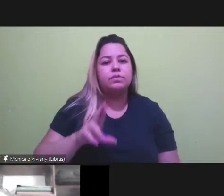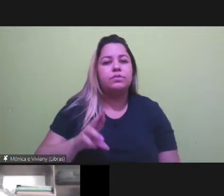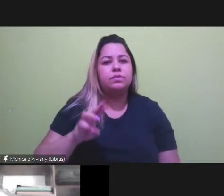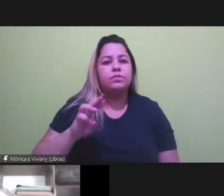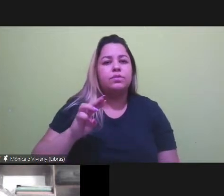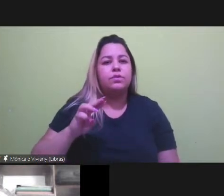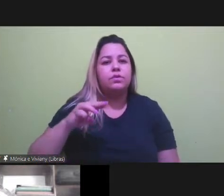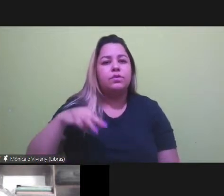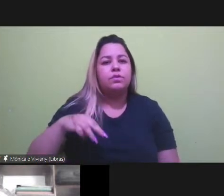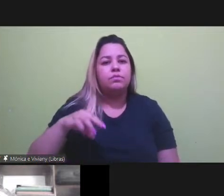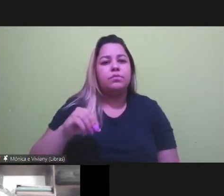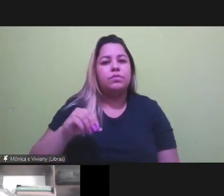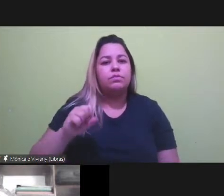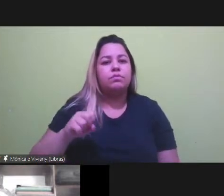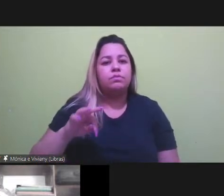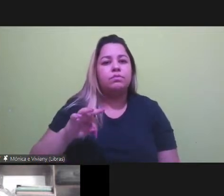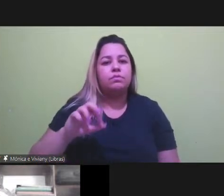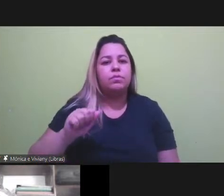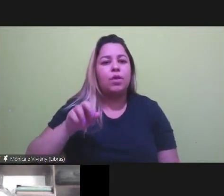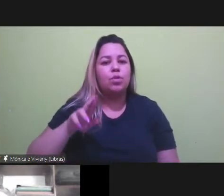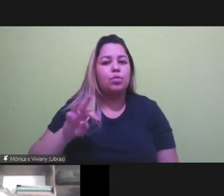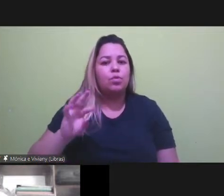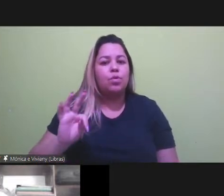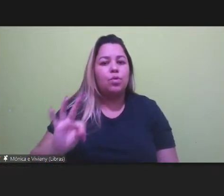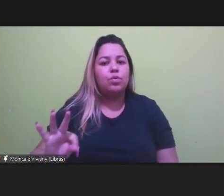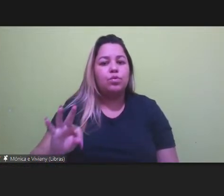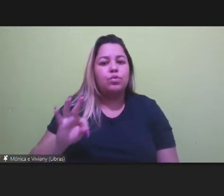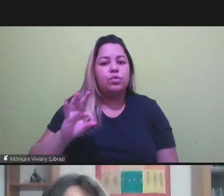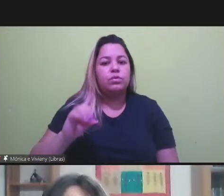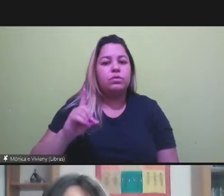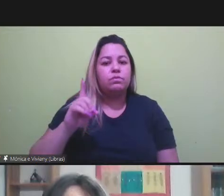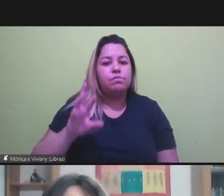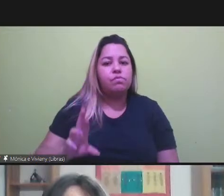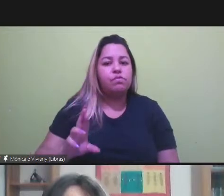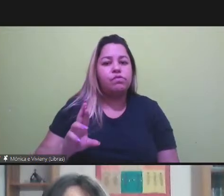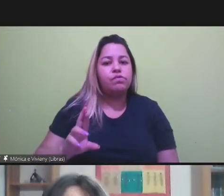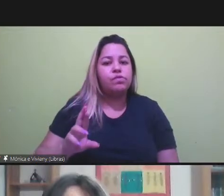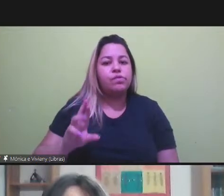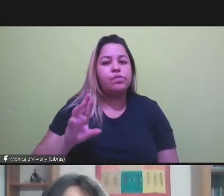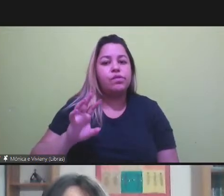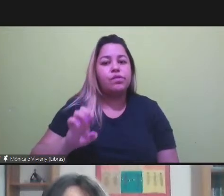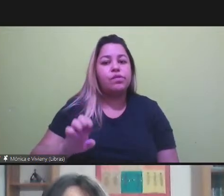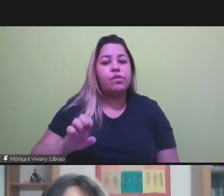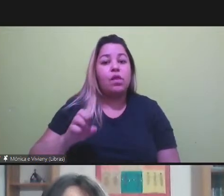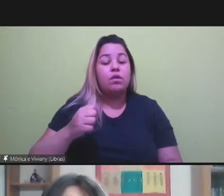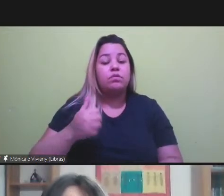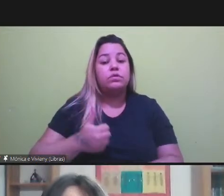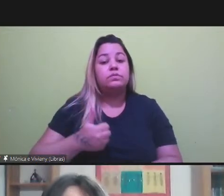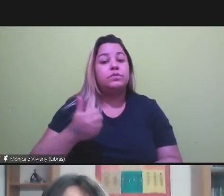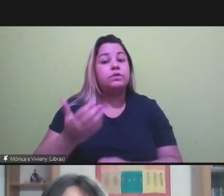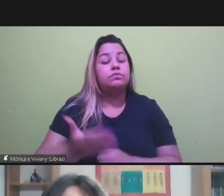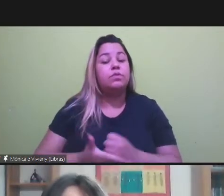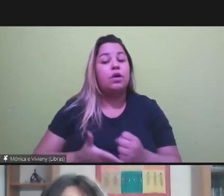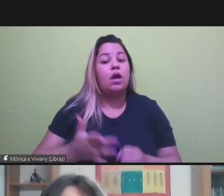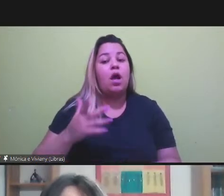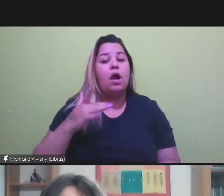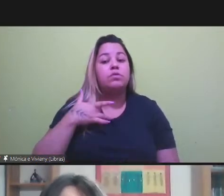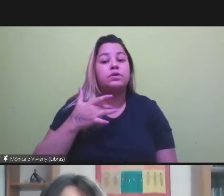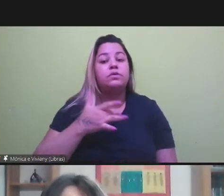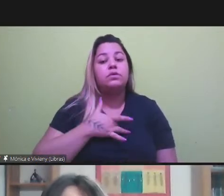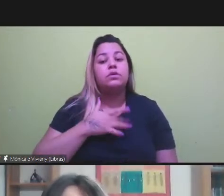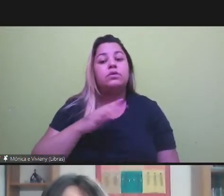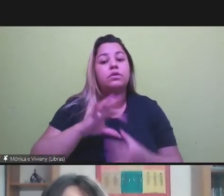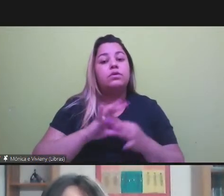Roman Cerejo, and doctor of the University of Malaga, specialist in promotion